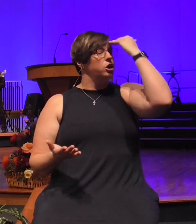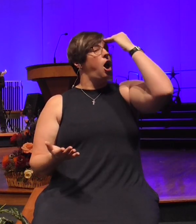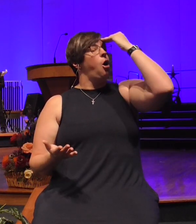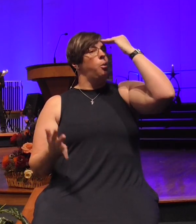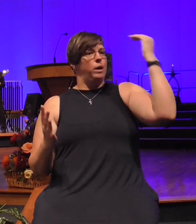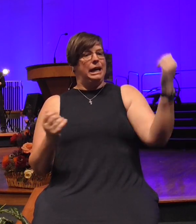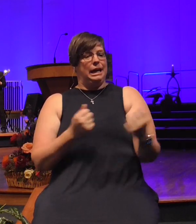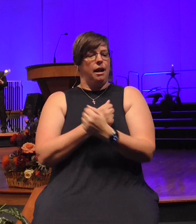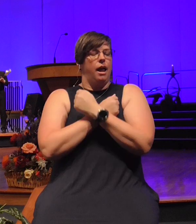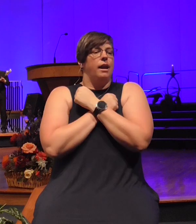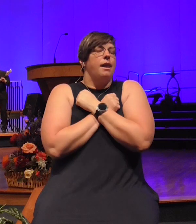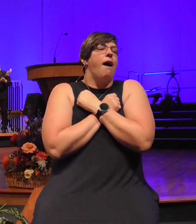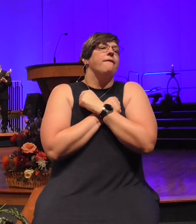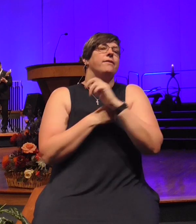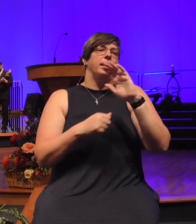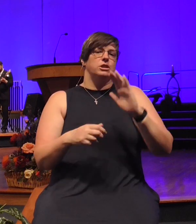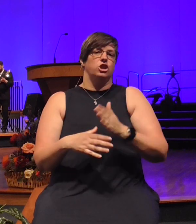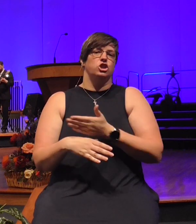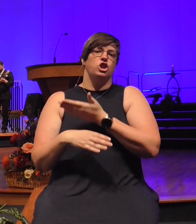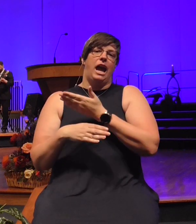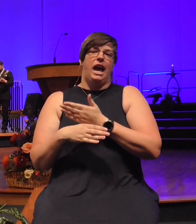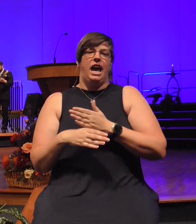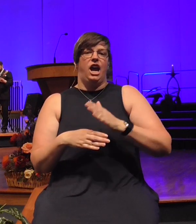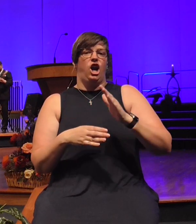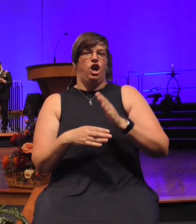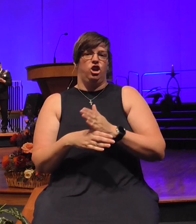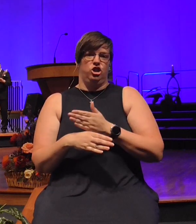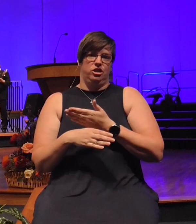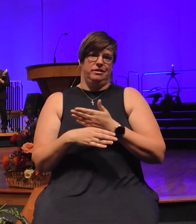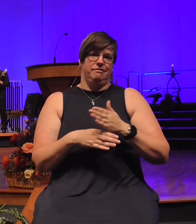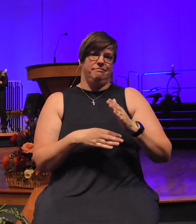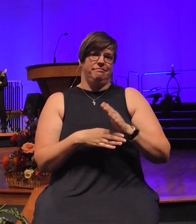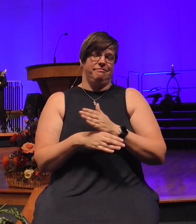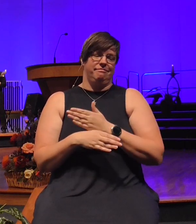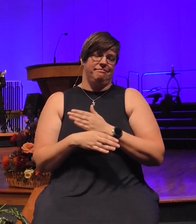knowing that love is to share,